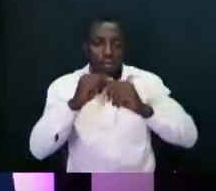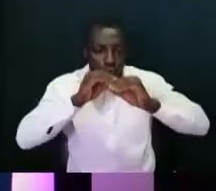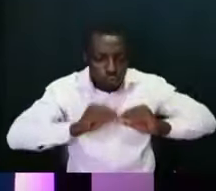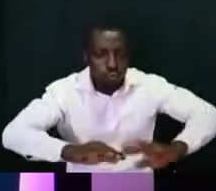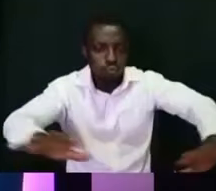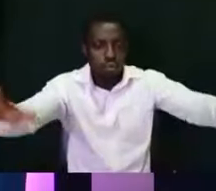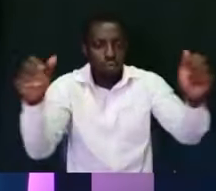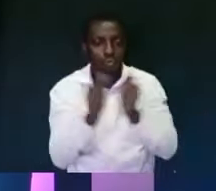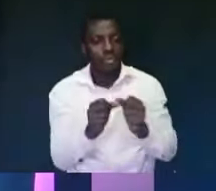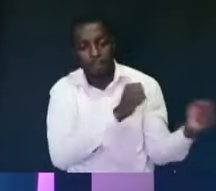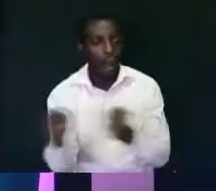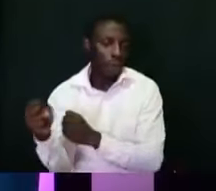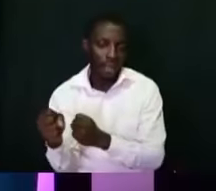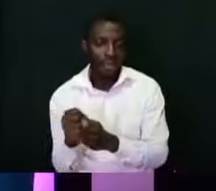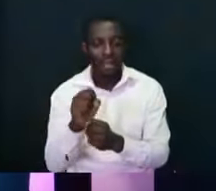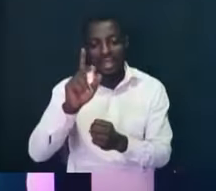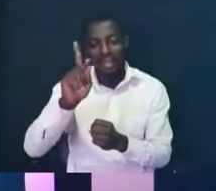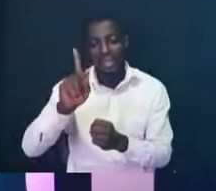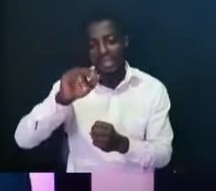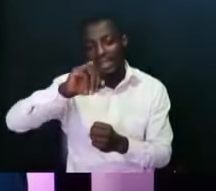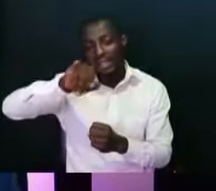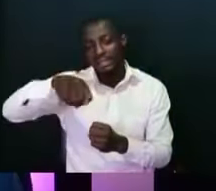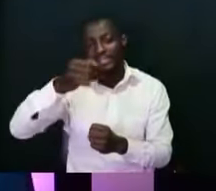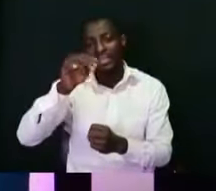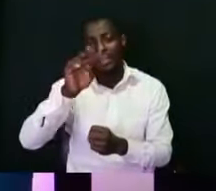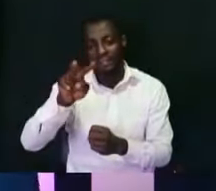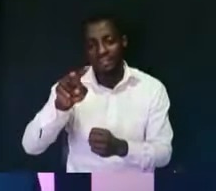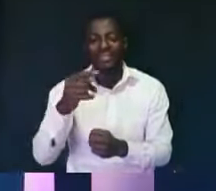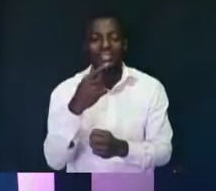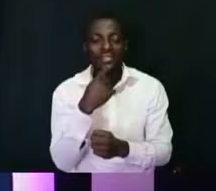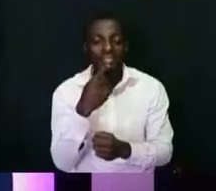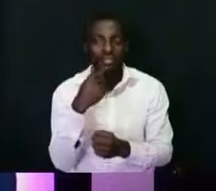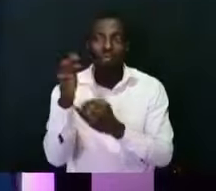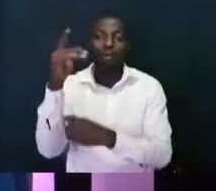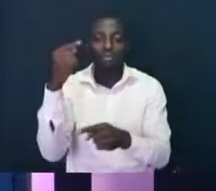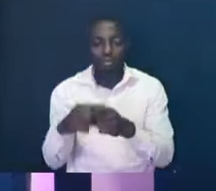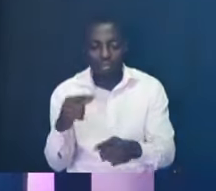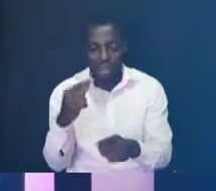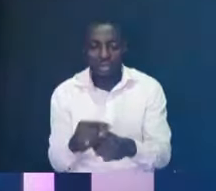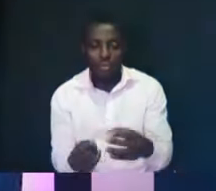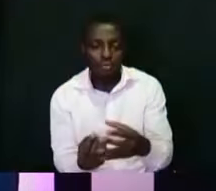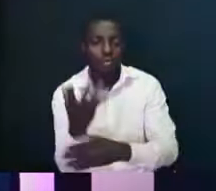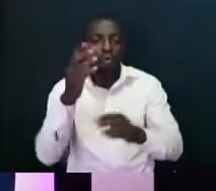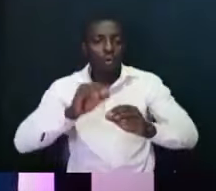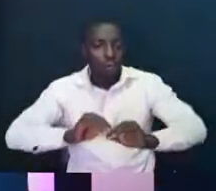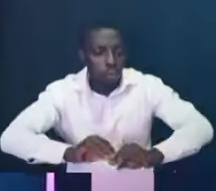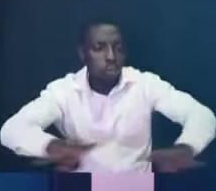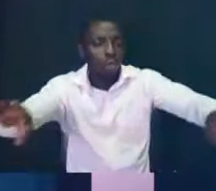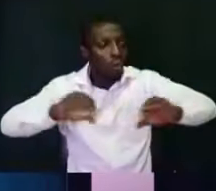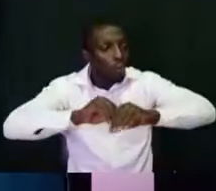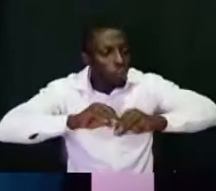like the King James. Says, so mightily grew the word of God and it prevailed. Now, the Bible says,